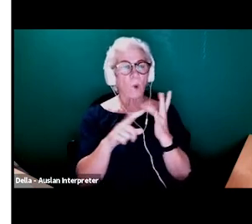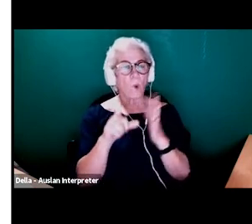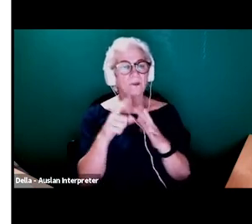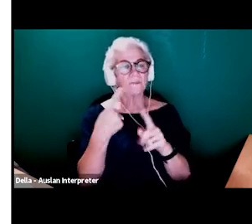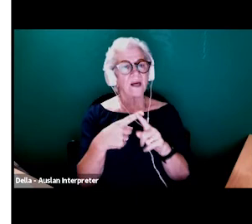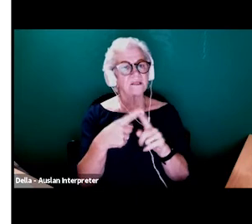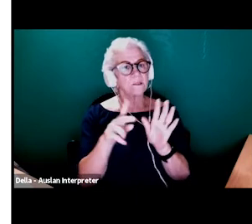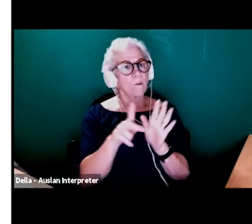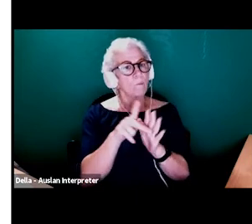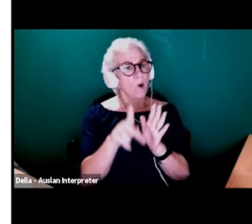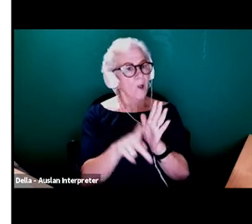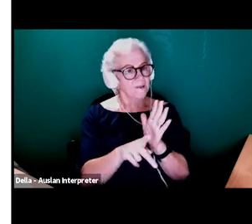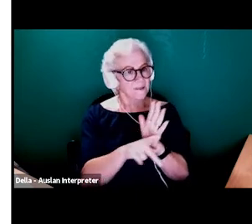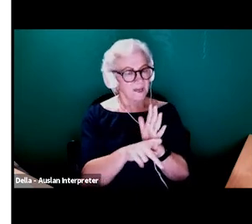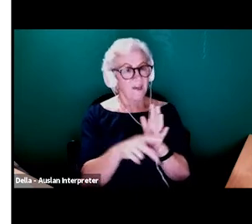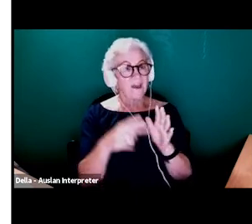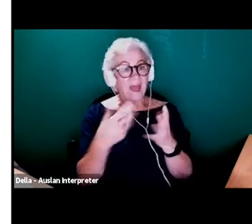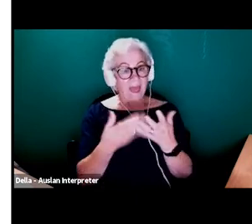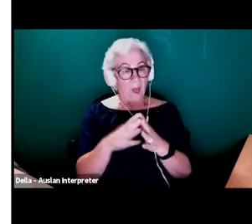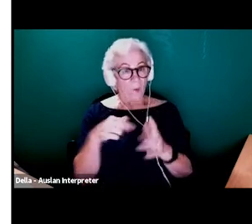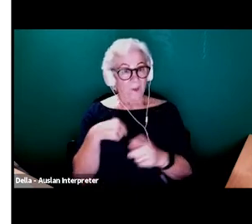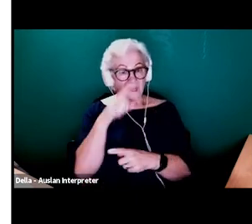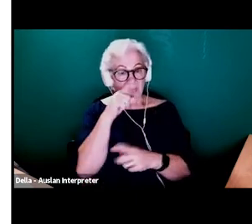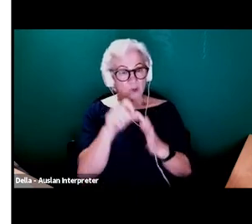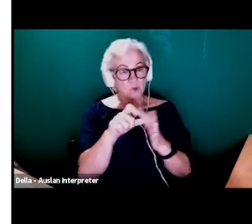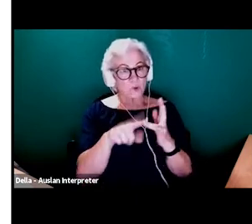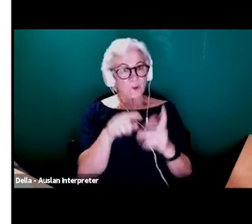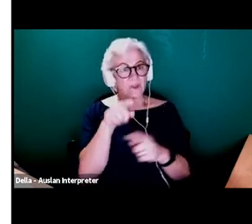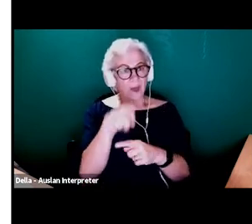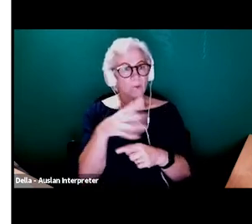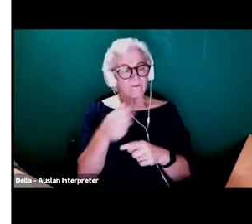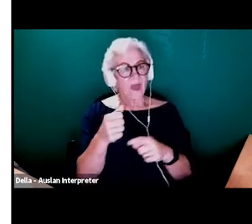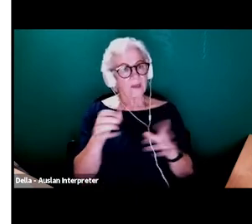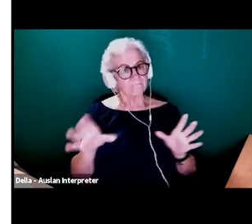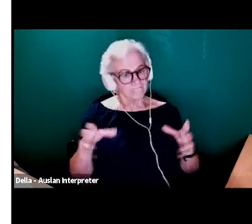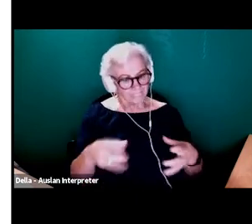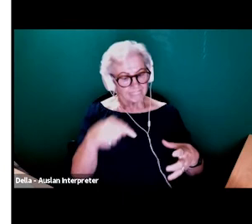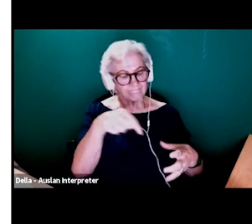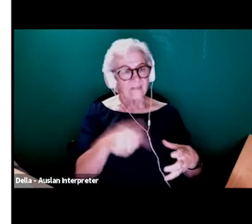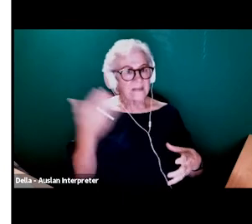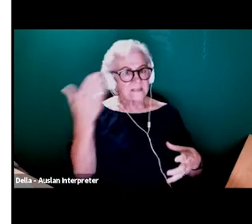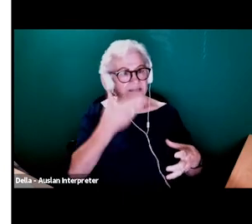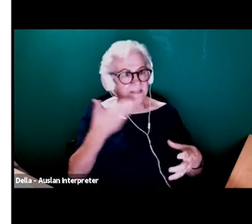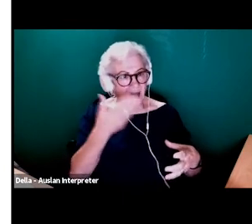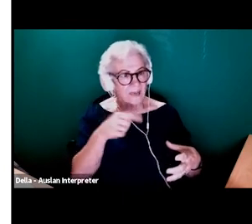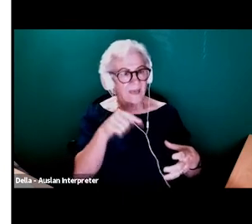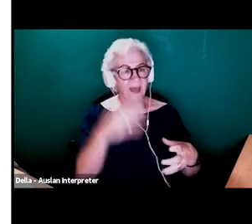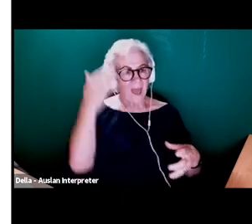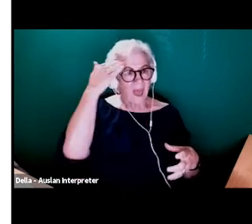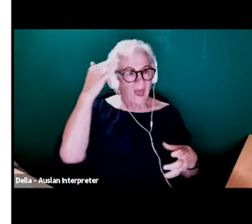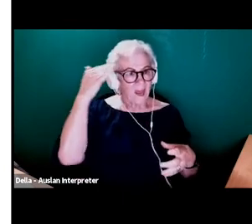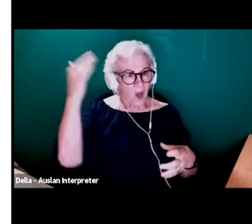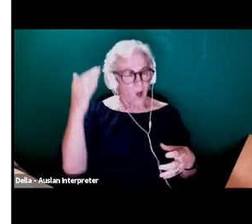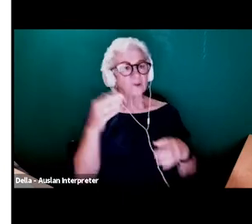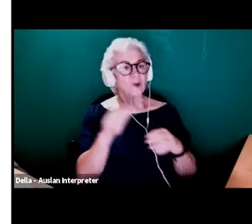To do this, we designed a retrospective population-based cohort study. So this consists of all adult New South Wales